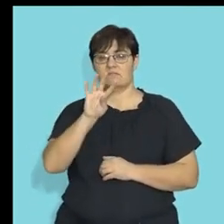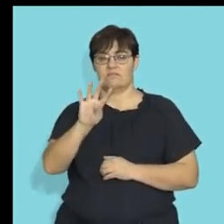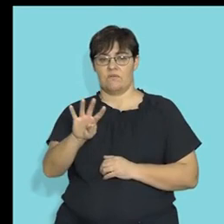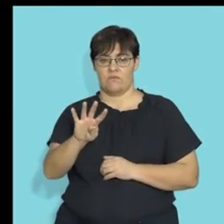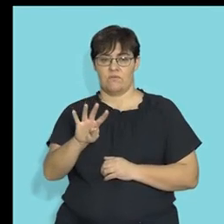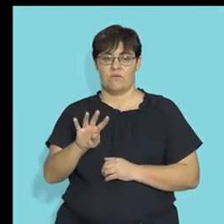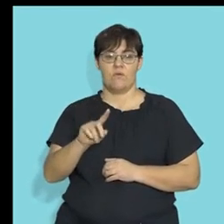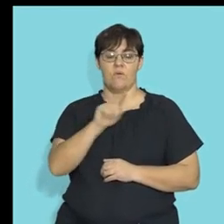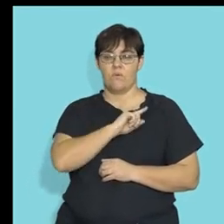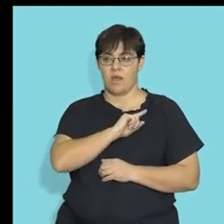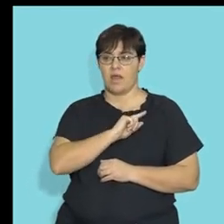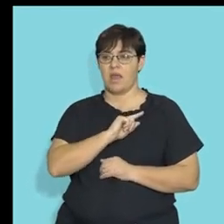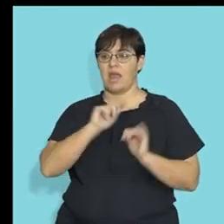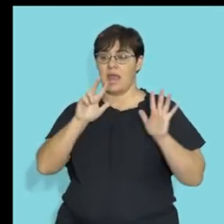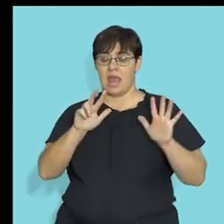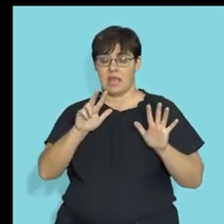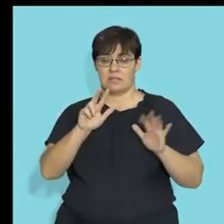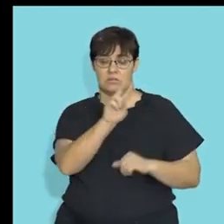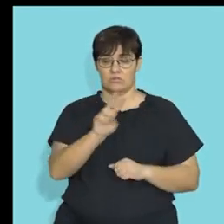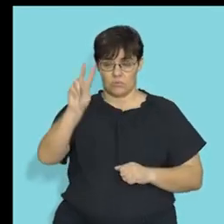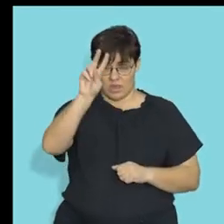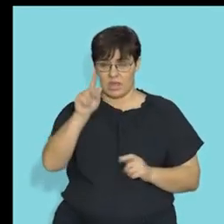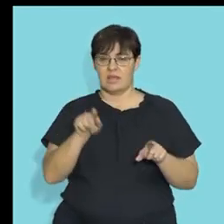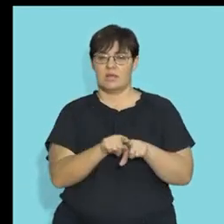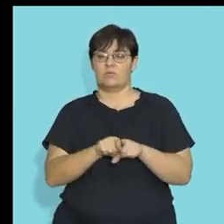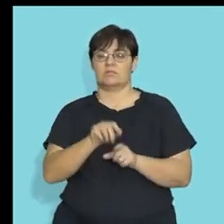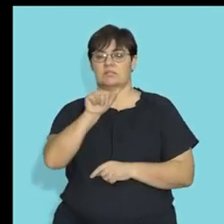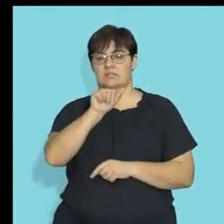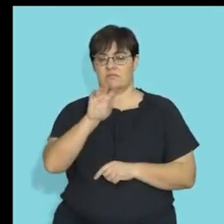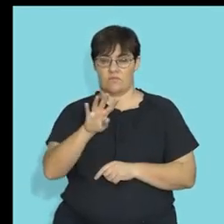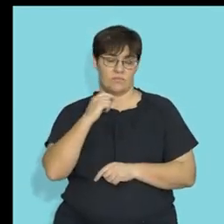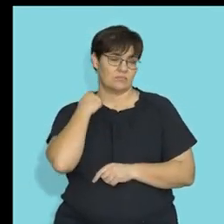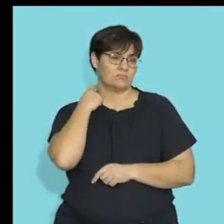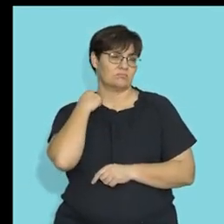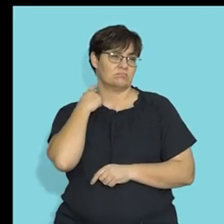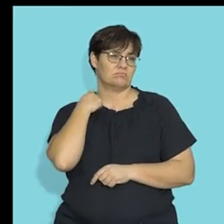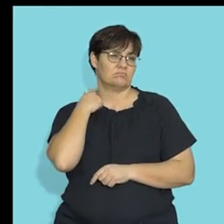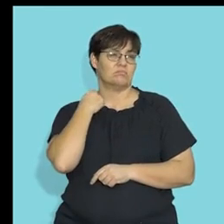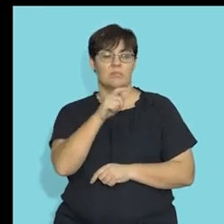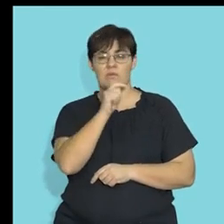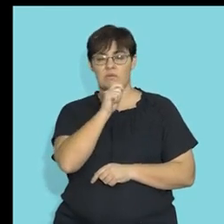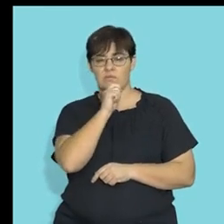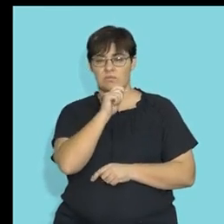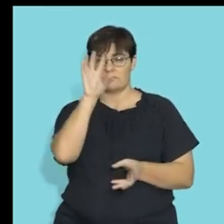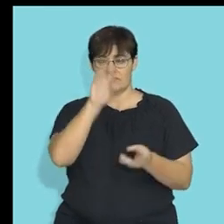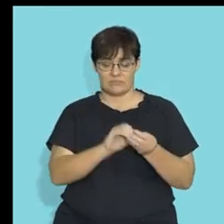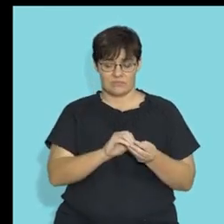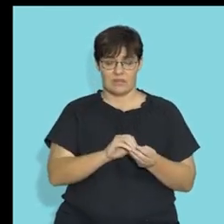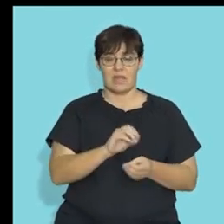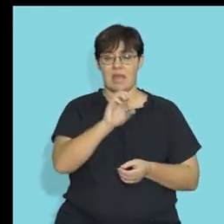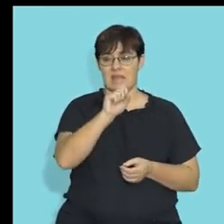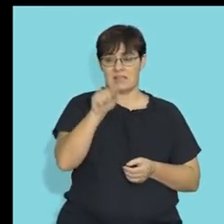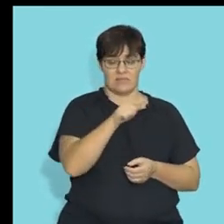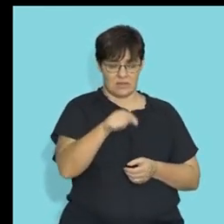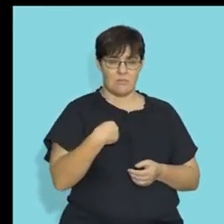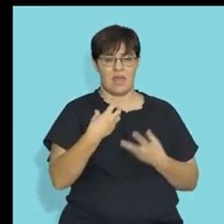be 64 because 8 squared is 64. But in order for me to actually use the sum